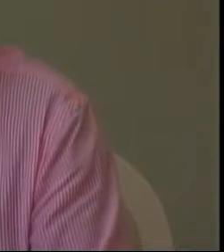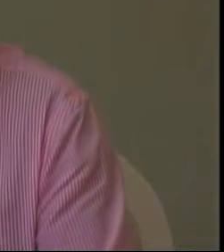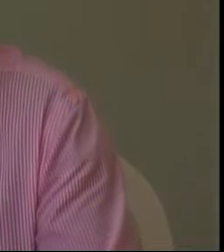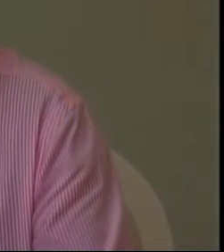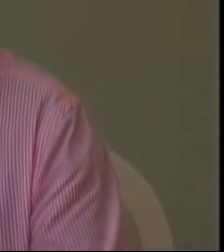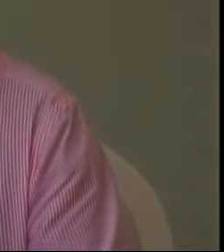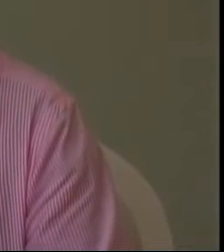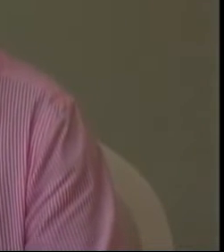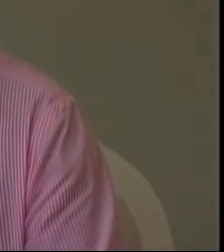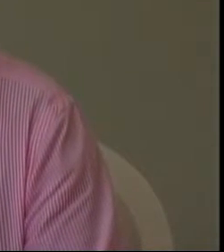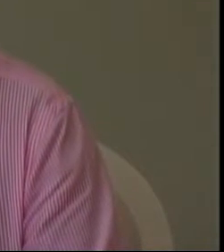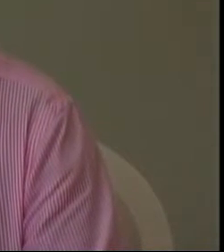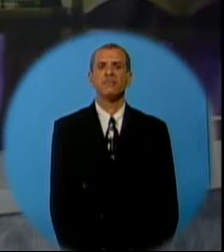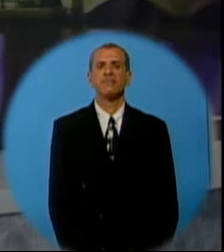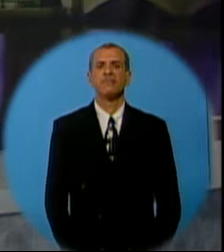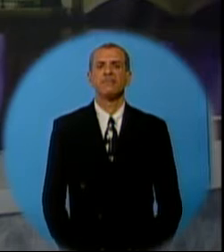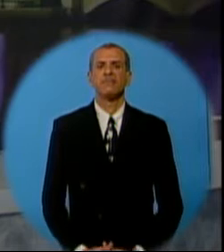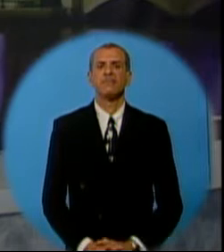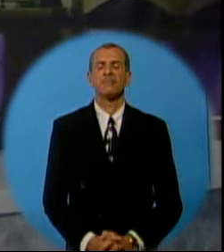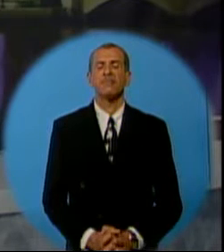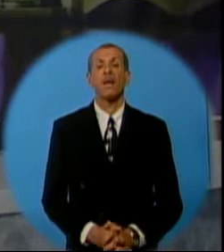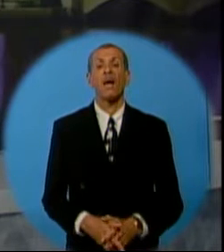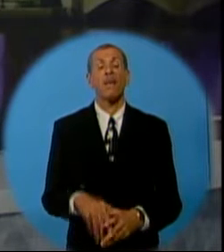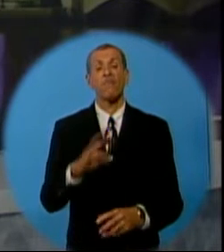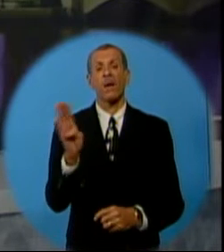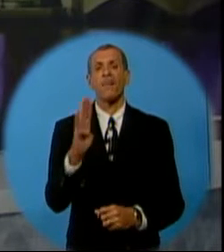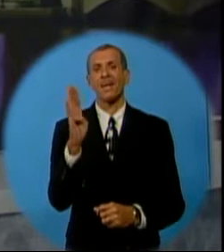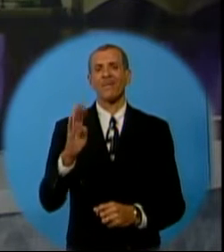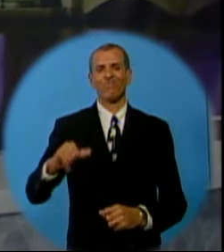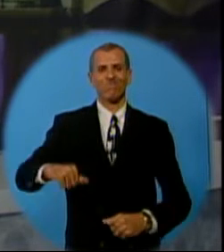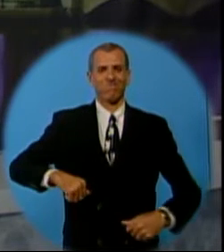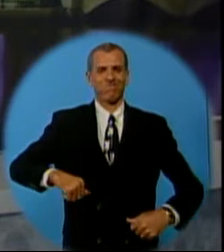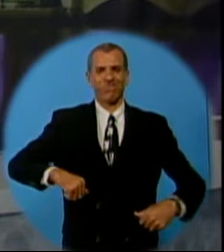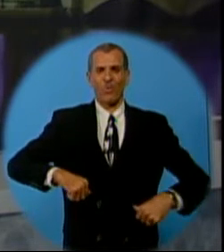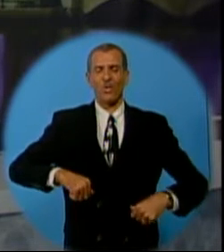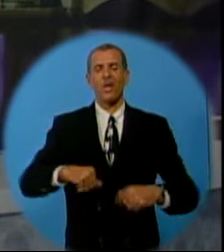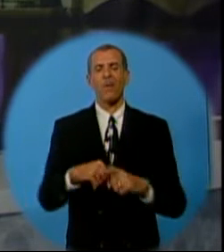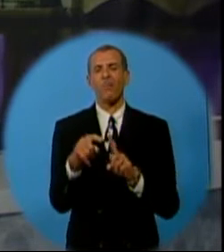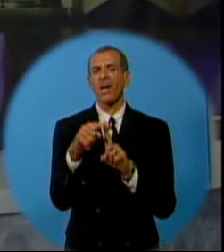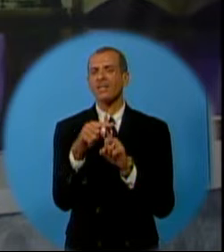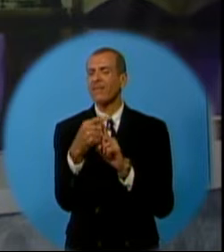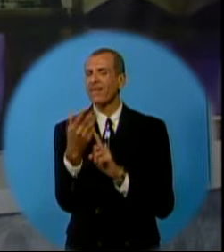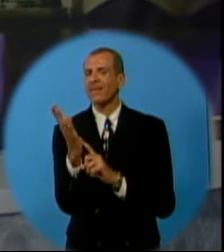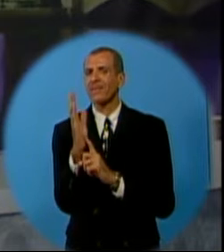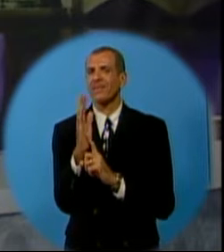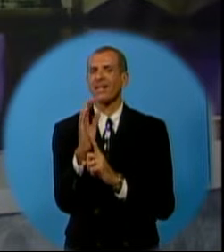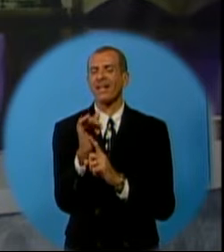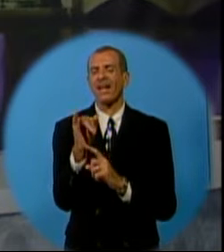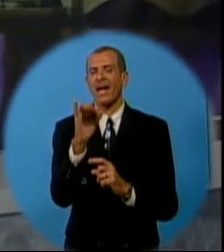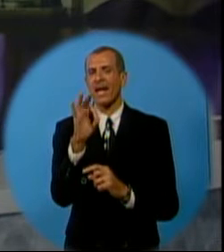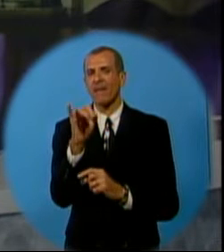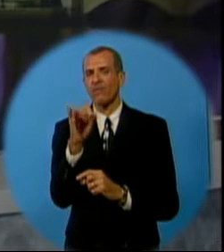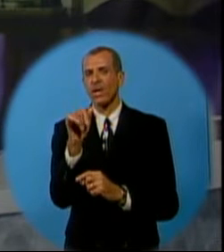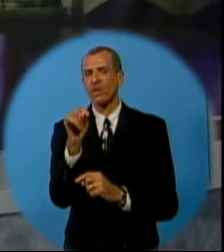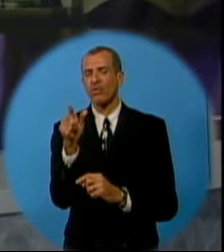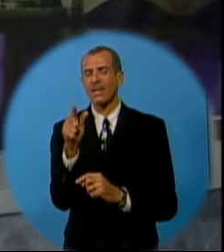to do also oil extraction. While Barbados boasts a number of positive factors in terms of its infrastructure, it